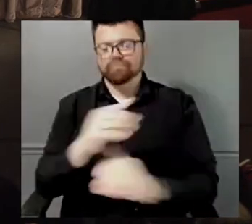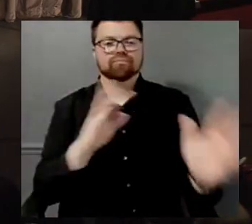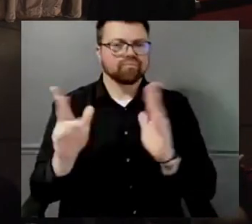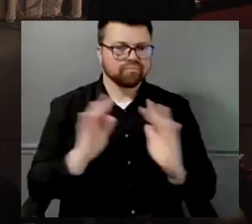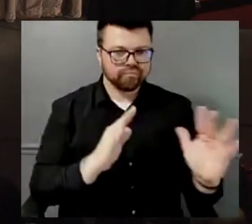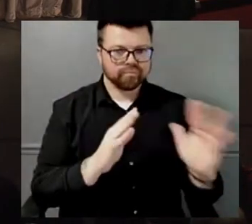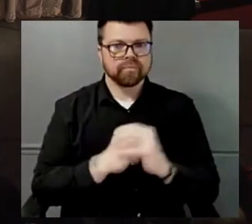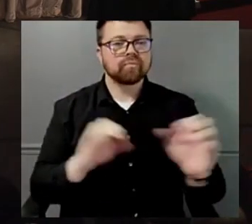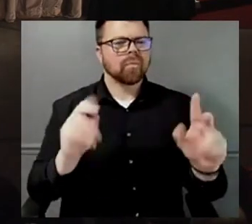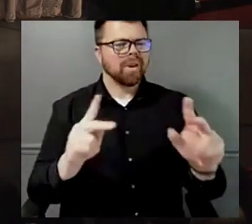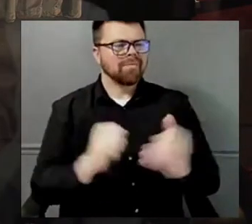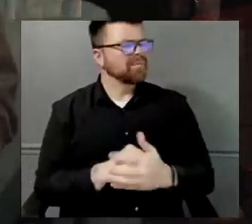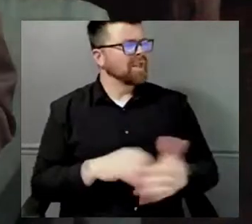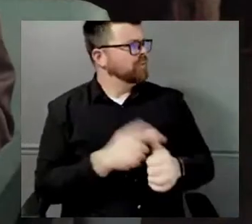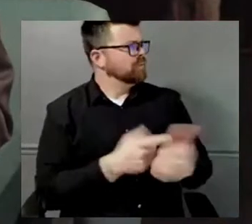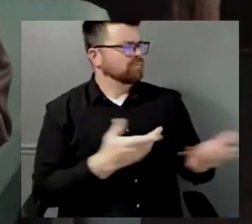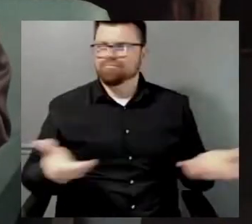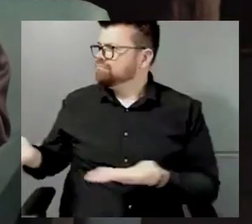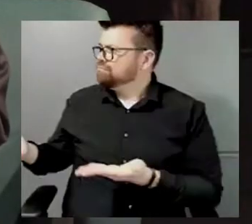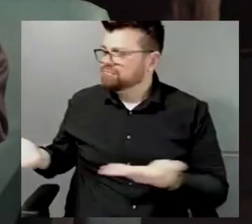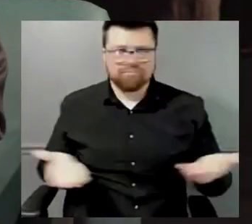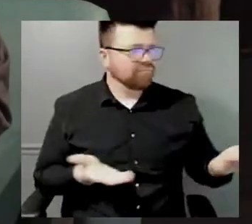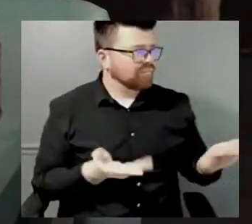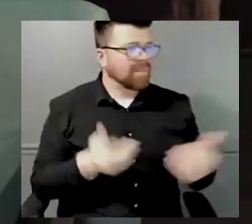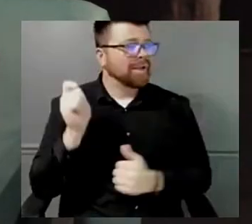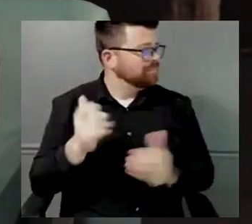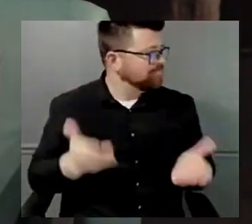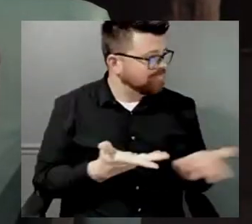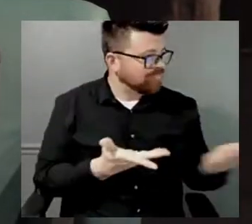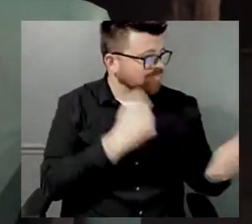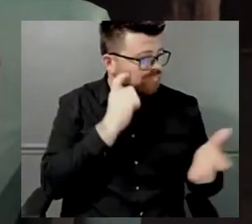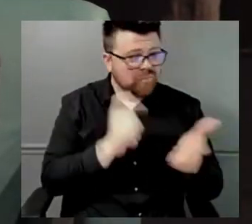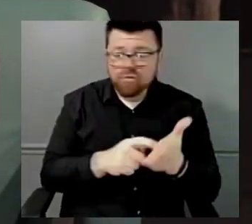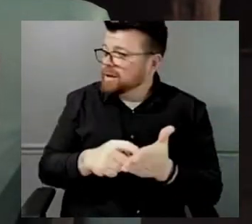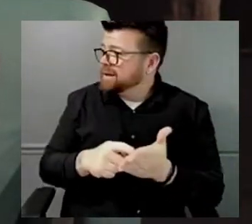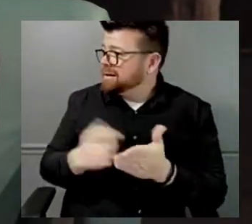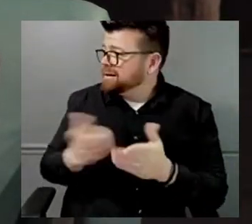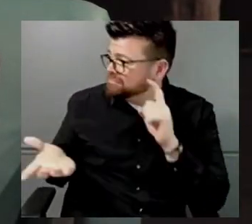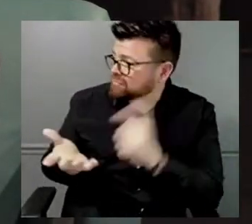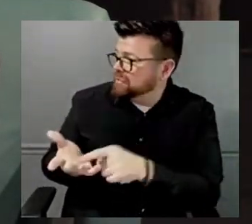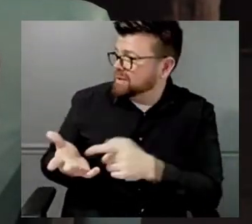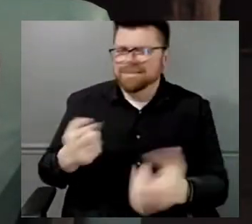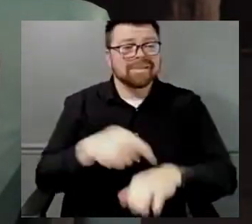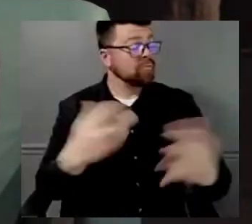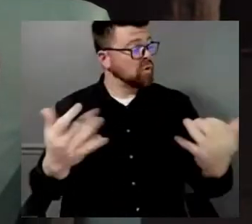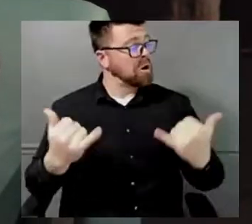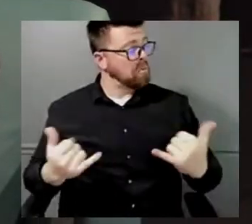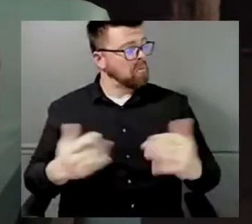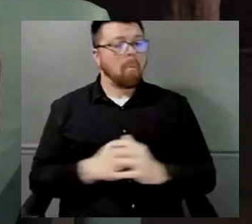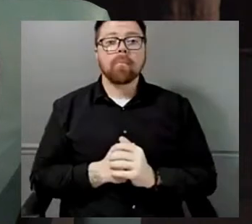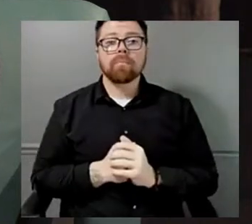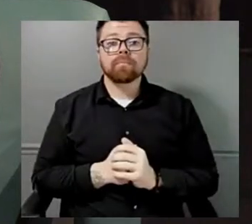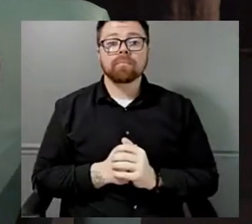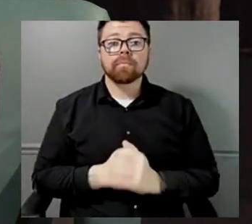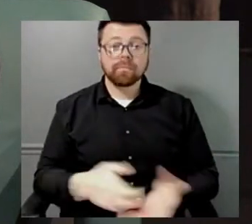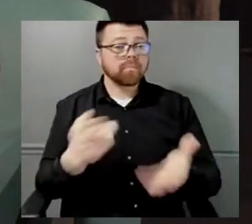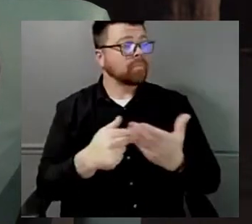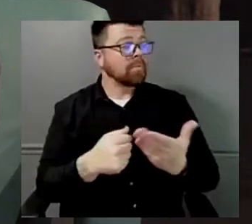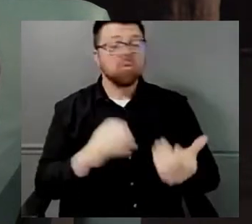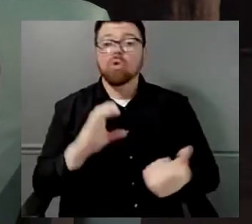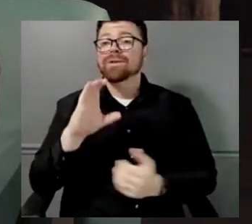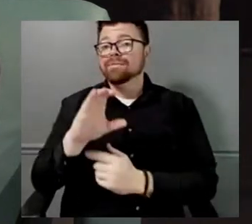I want to begin, Justices, with just recognizing this time that we're in, both Civic Learning Week